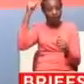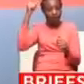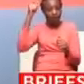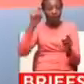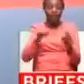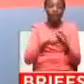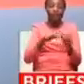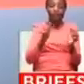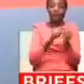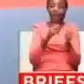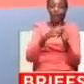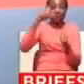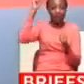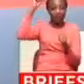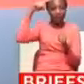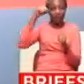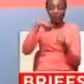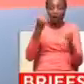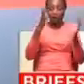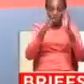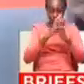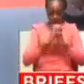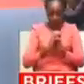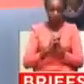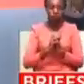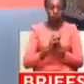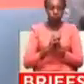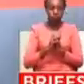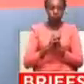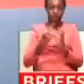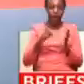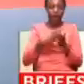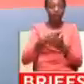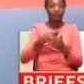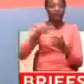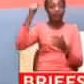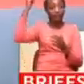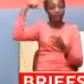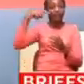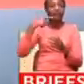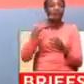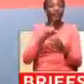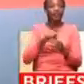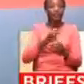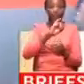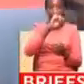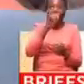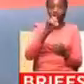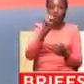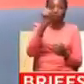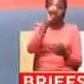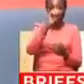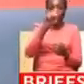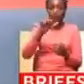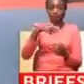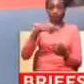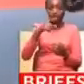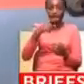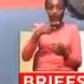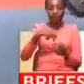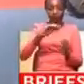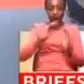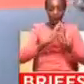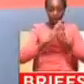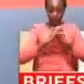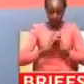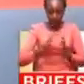stars bowed down to his star, you know, and his star was big. Even Jesus had a star. The Magi came to visit.